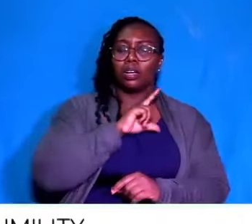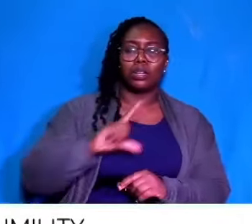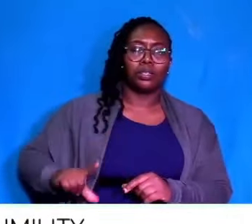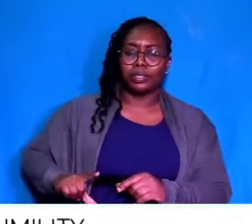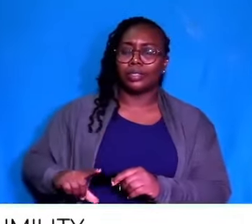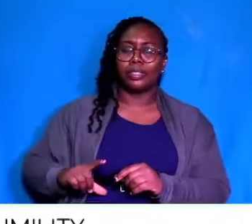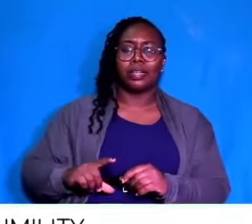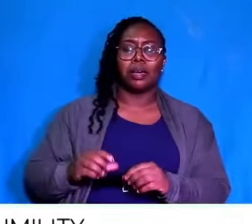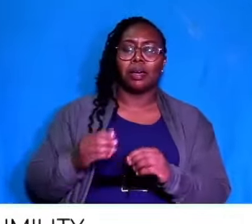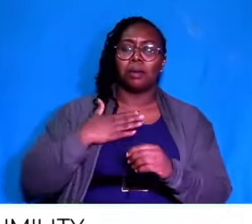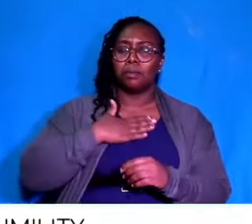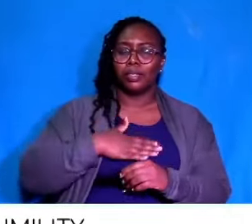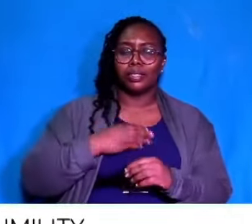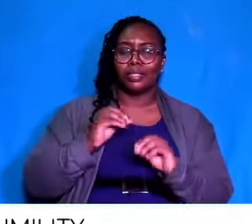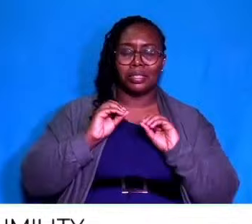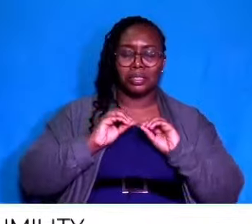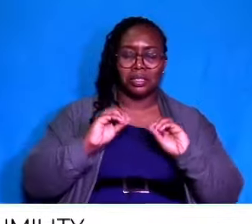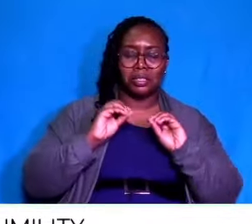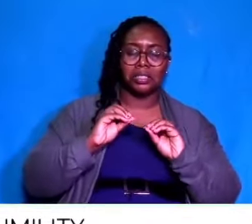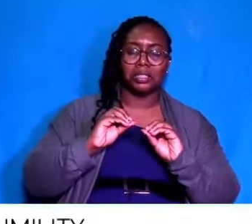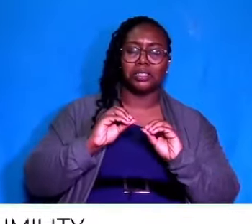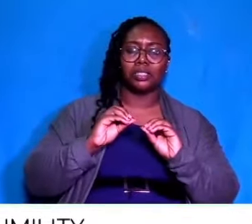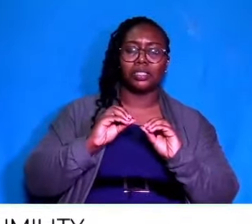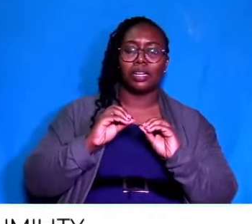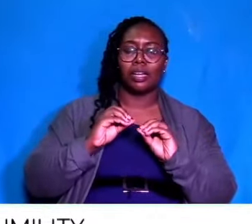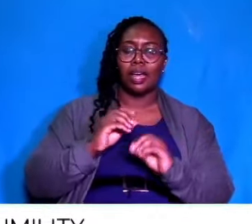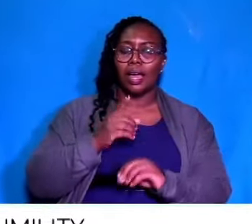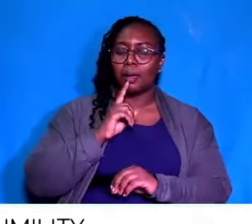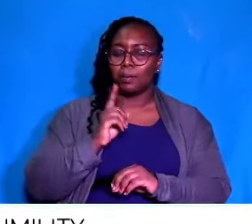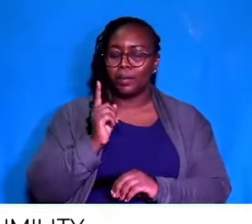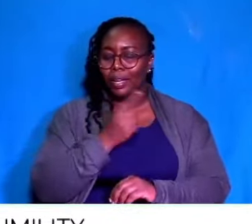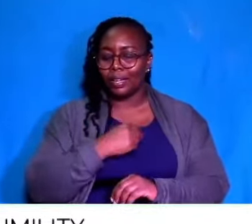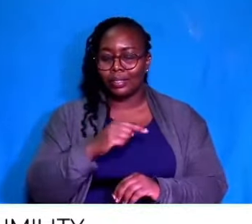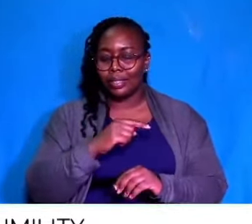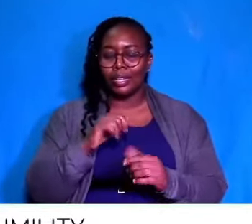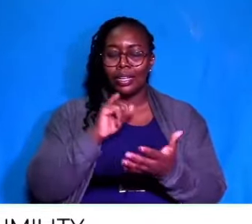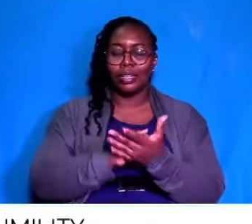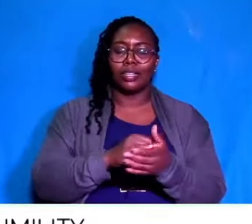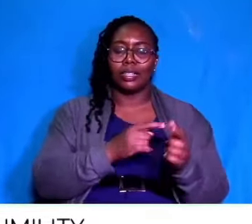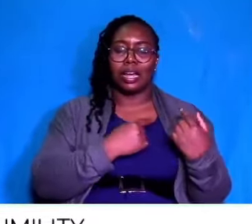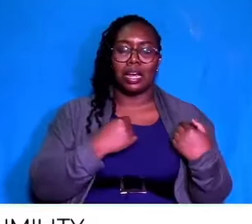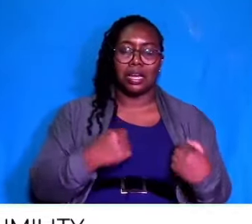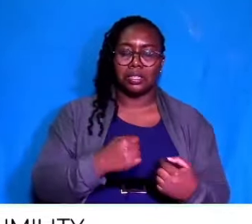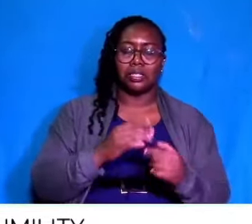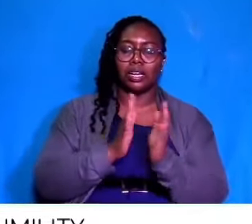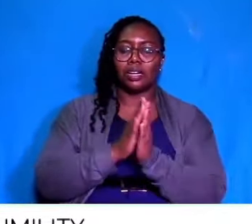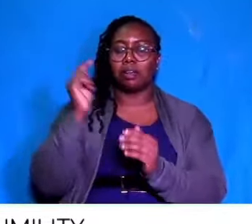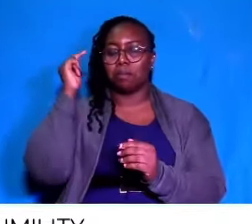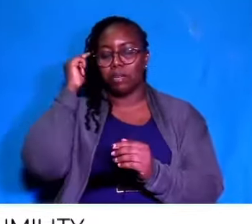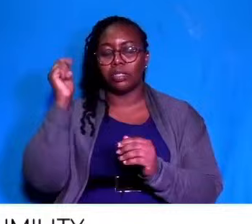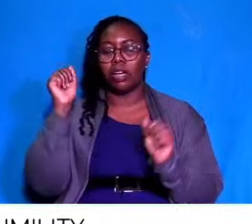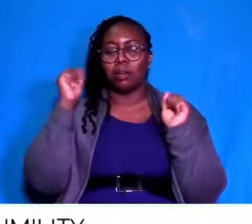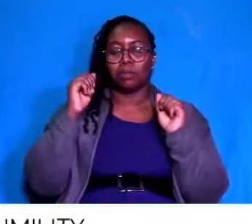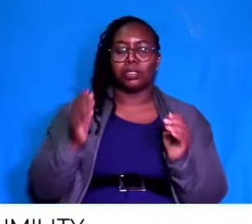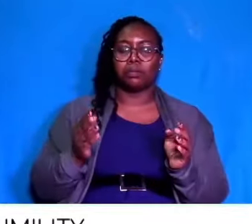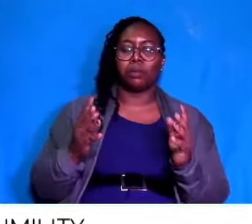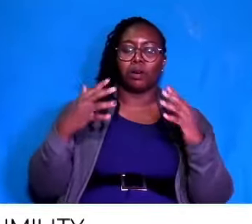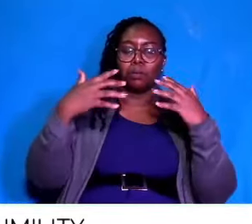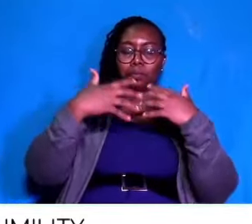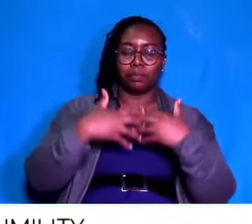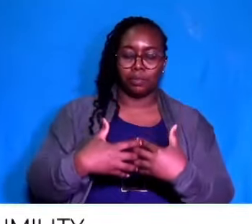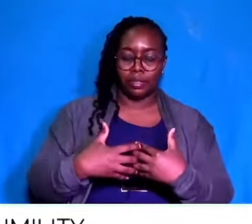teach us, to rebuke us, so that our hearts and our mind, Lord, will be aligned. And, Lord, if you come even in